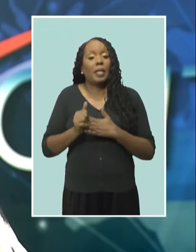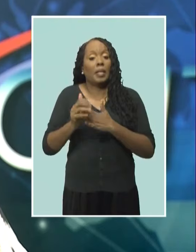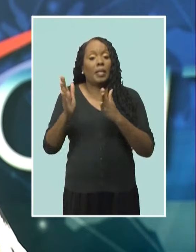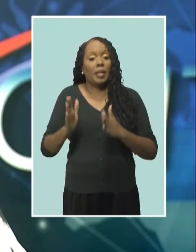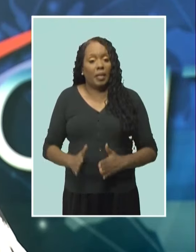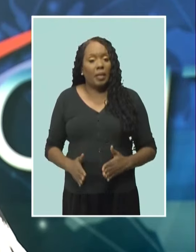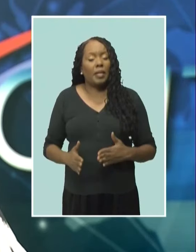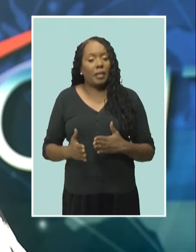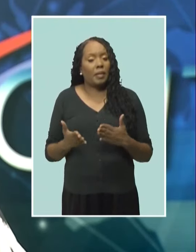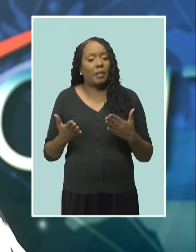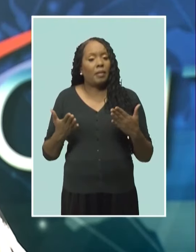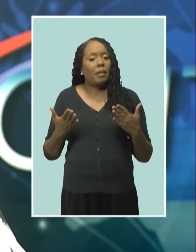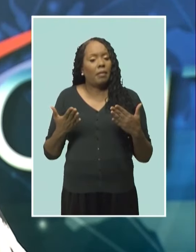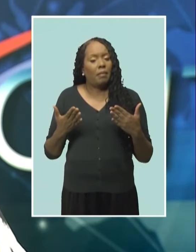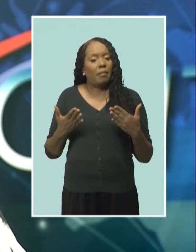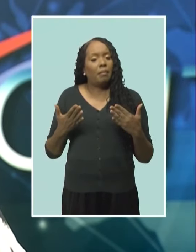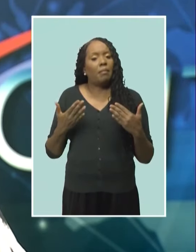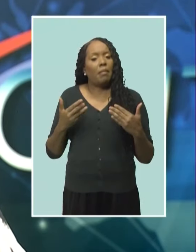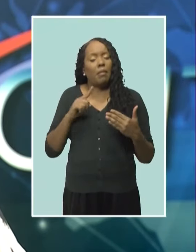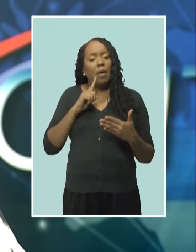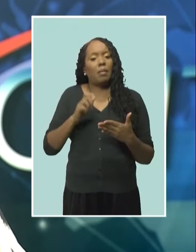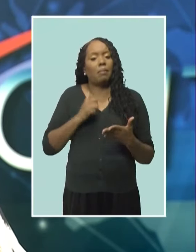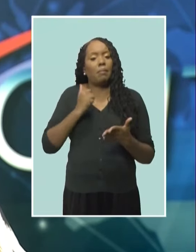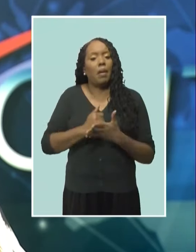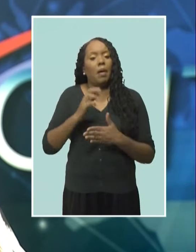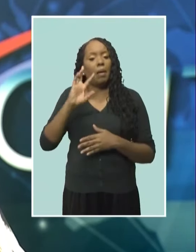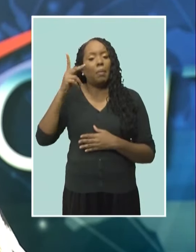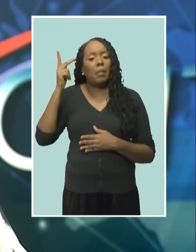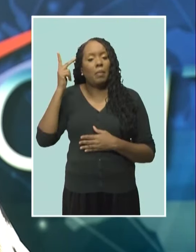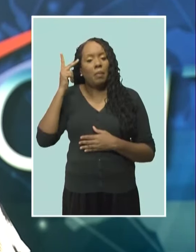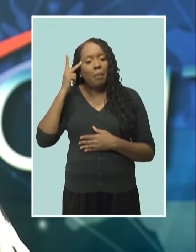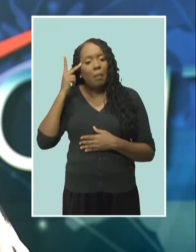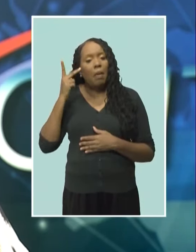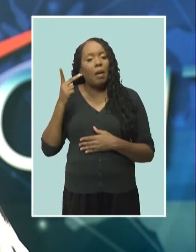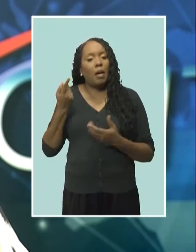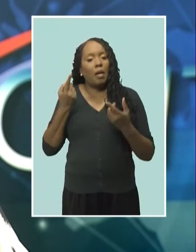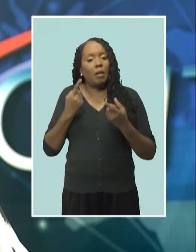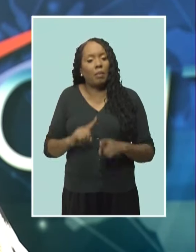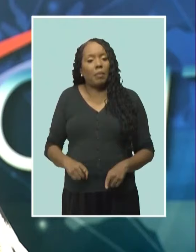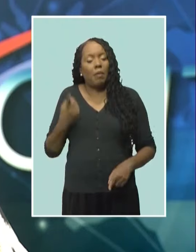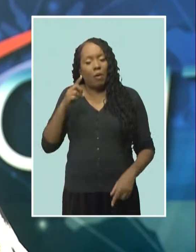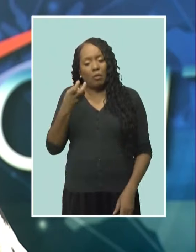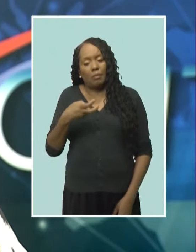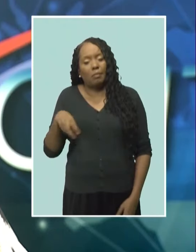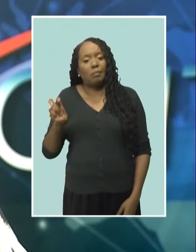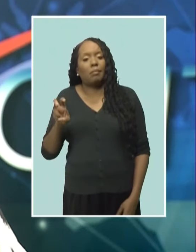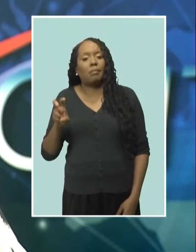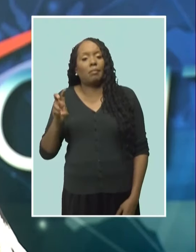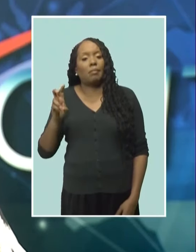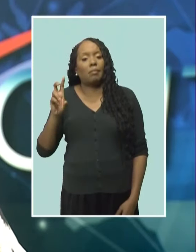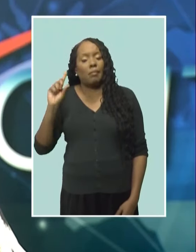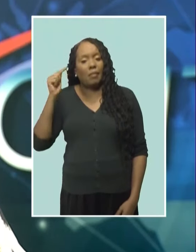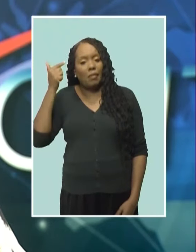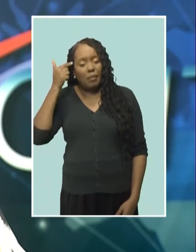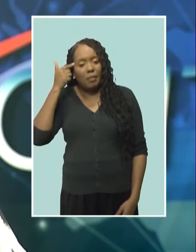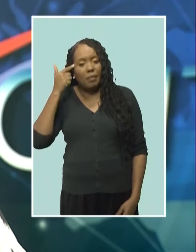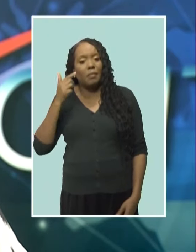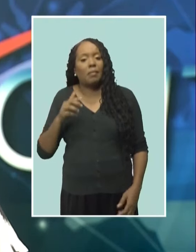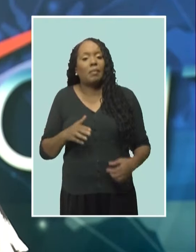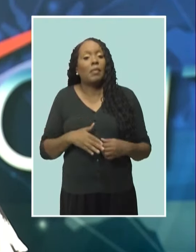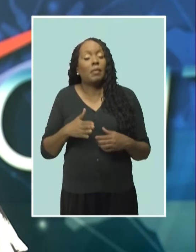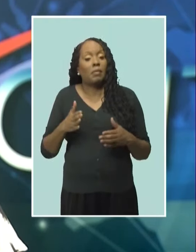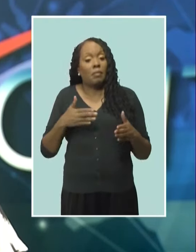have finalized a political accord for a proposed transition government. Members of the Transition Council sent their plan to CARICOM on